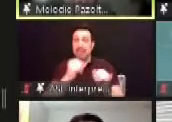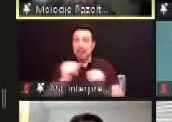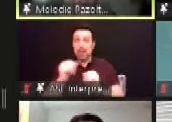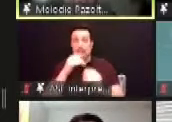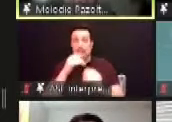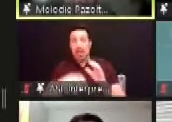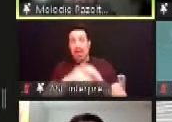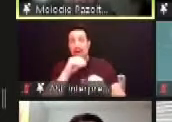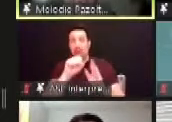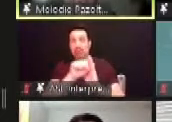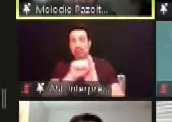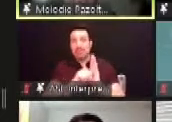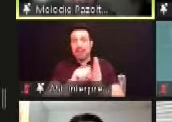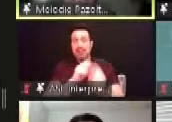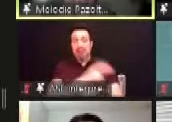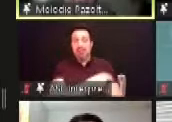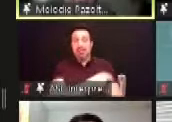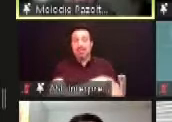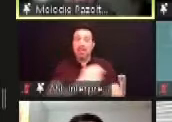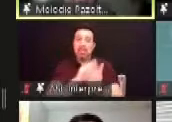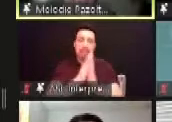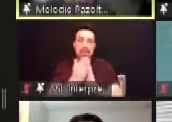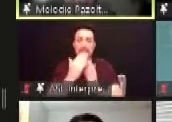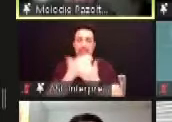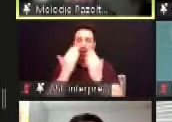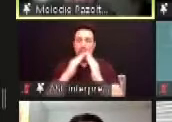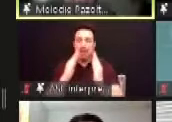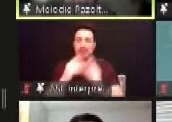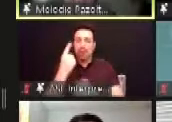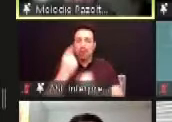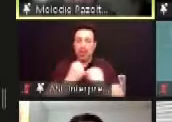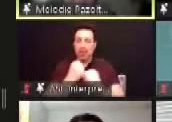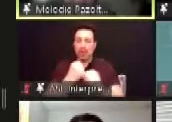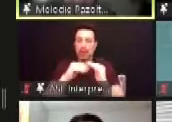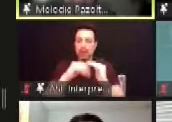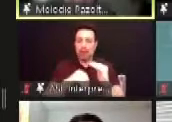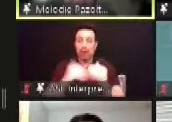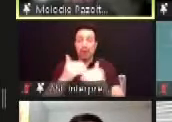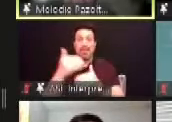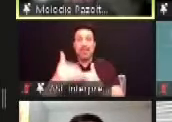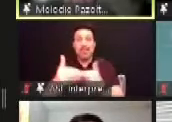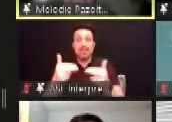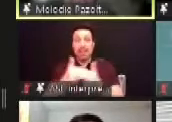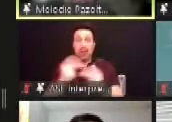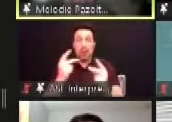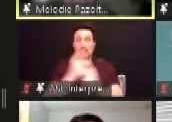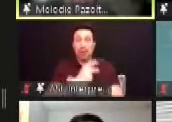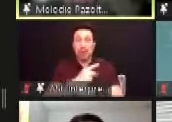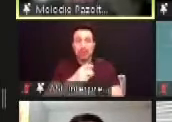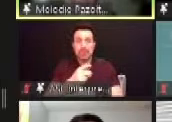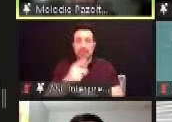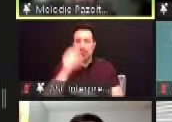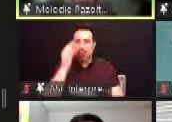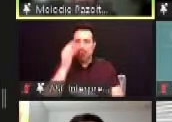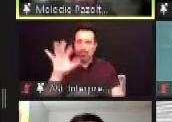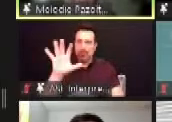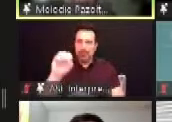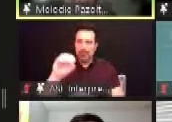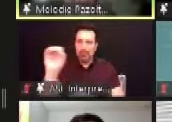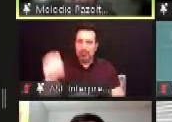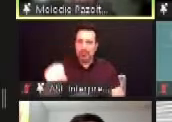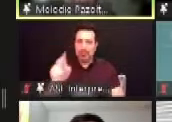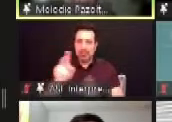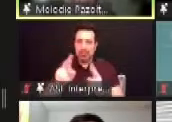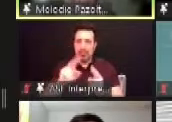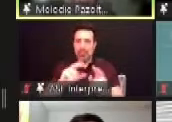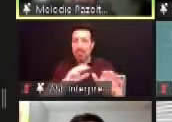the state hospital became homeless within a year. And in the next slide, even more dramatic, is almost 50% of people